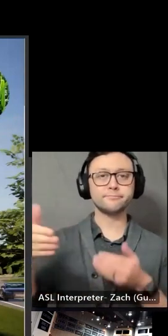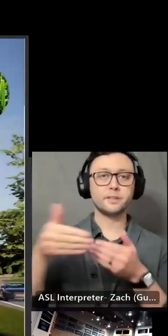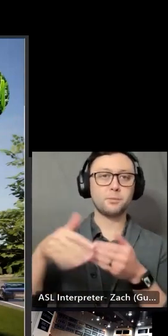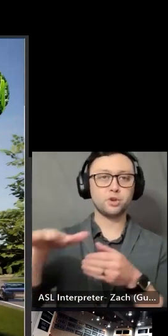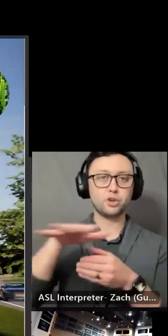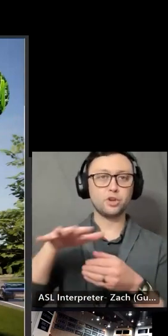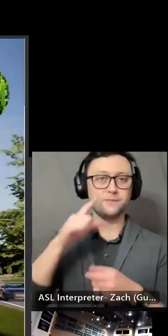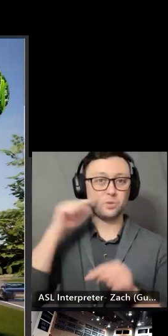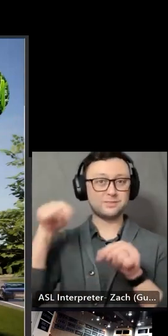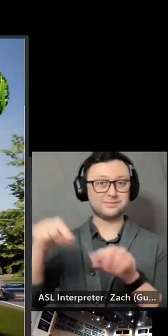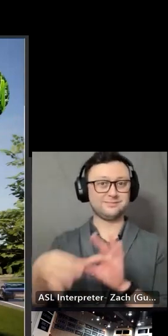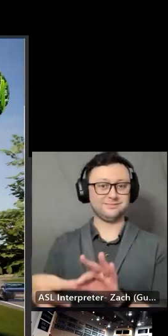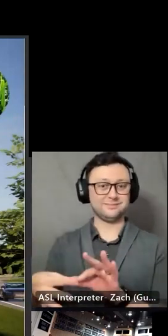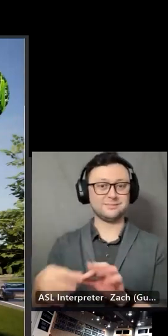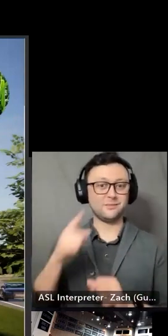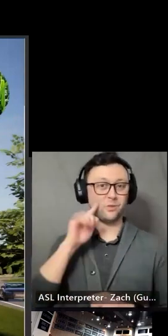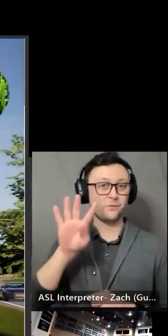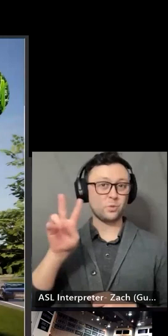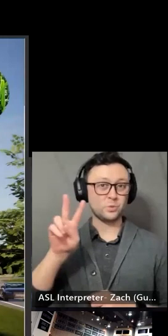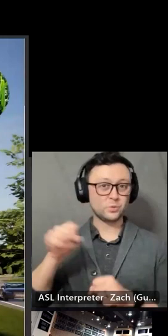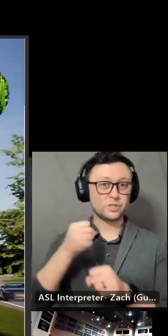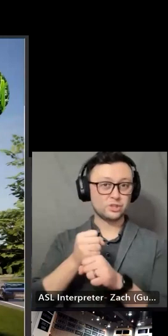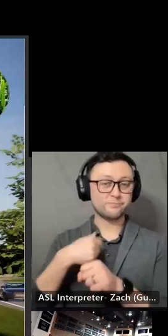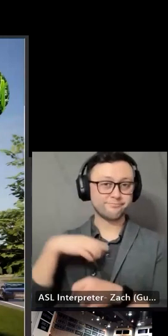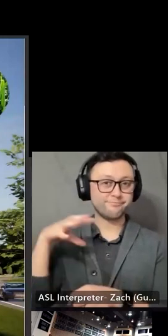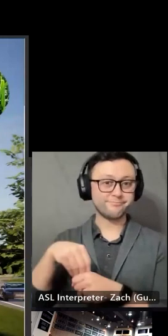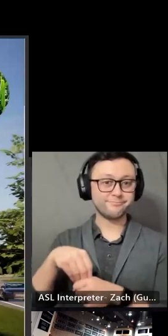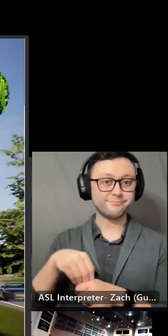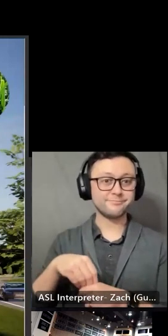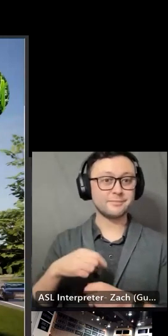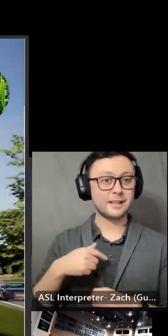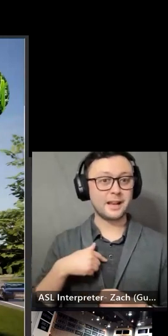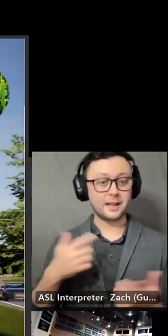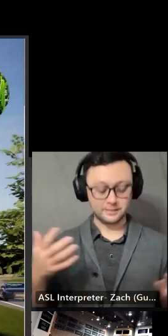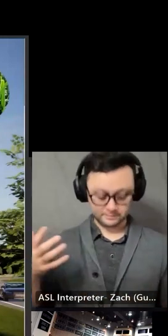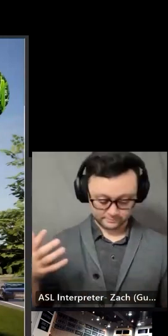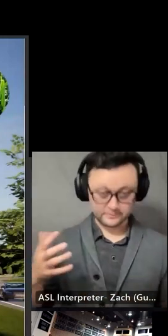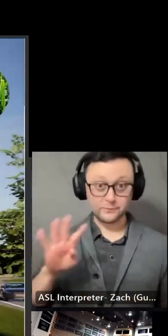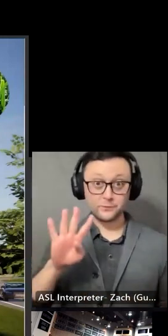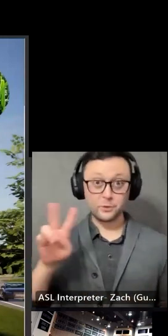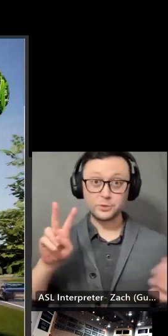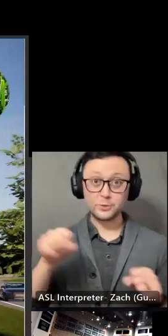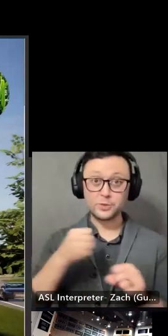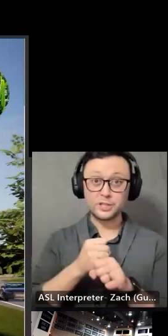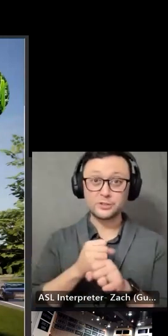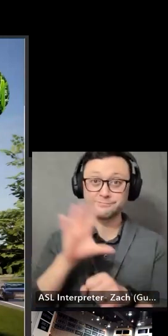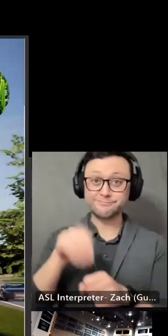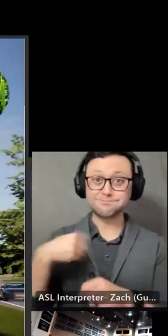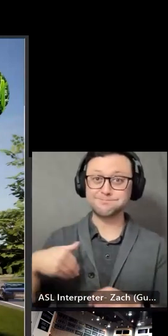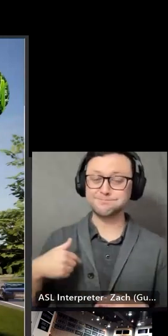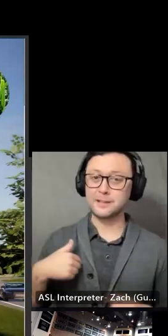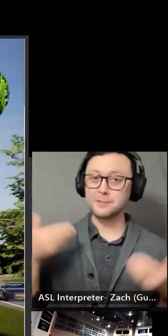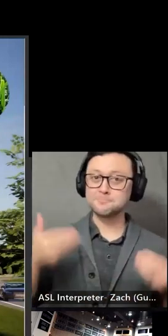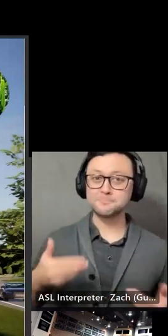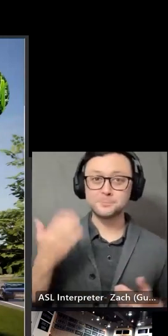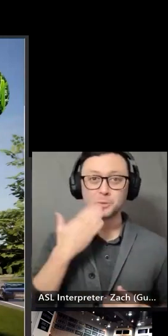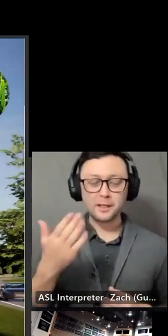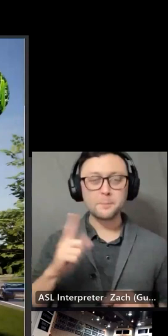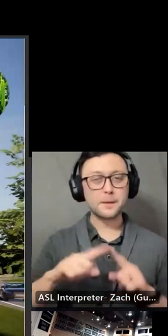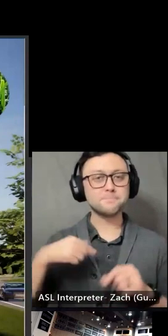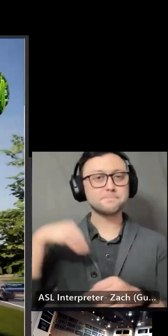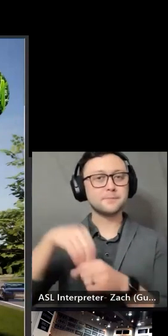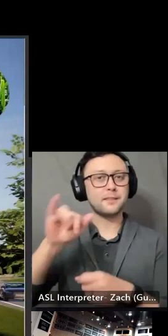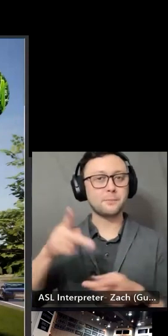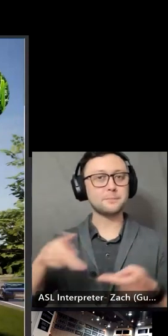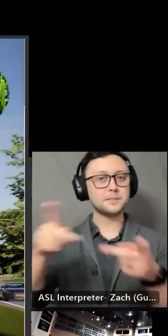effect for 42 years. And if you can't tell, I wear it pretty well, but I have been in that position for quite a while. And I was